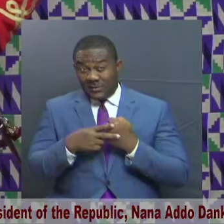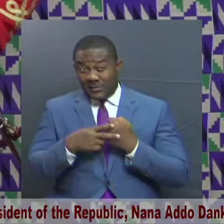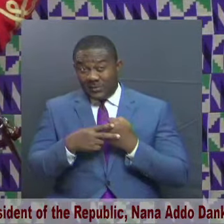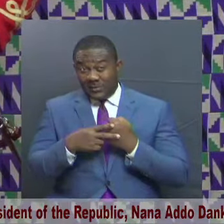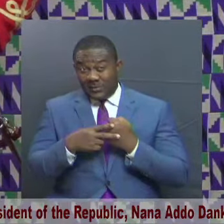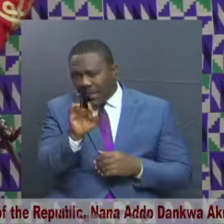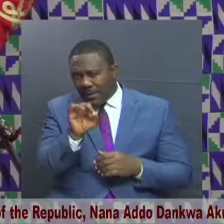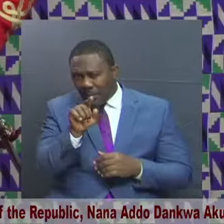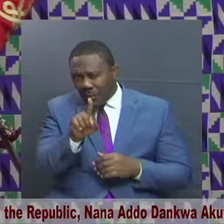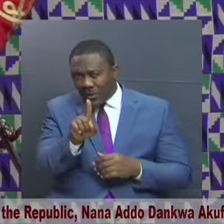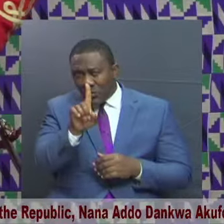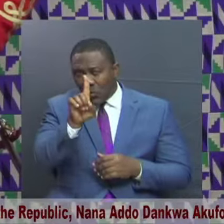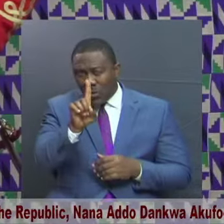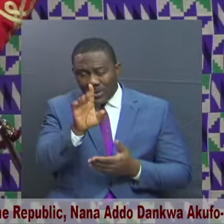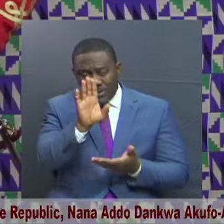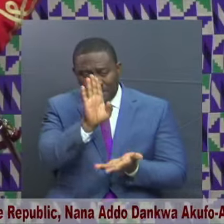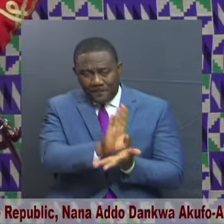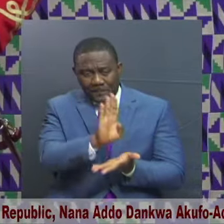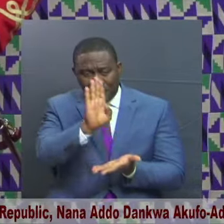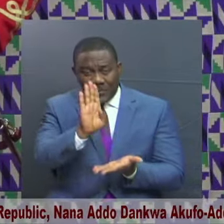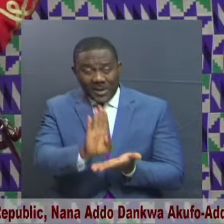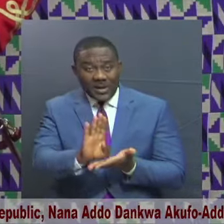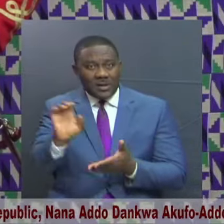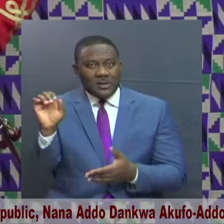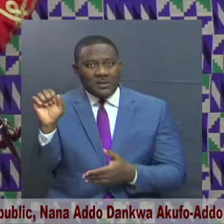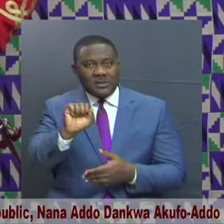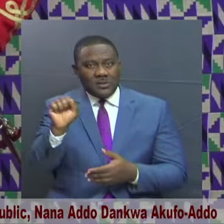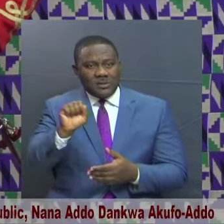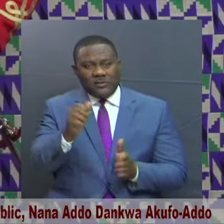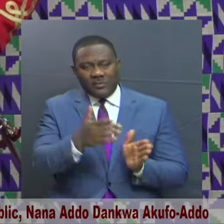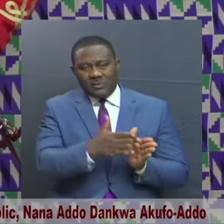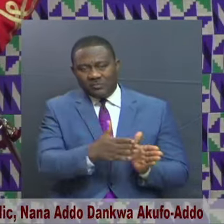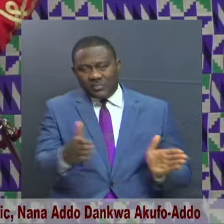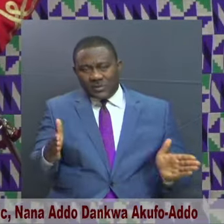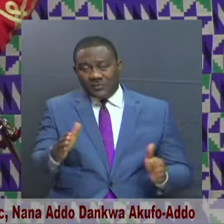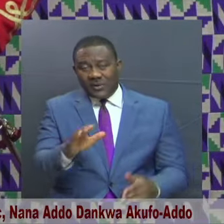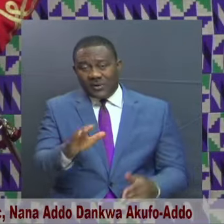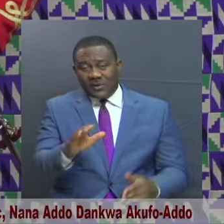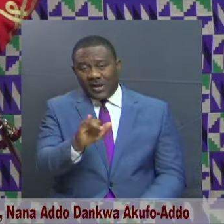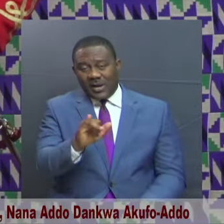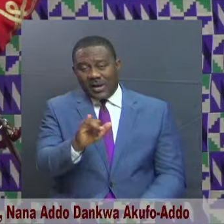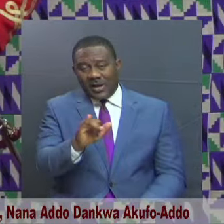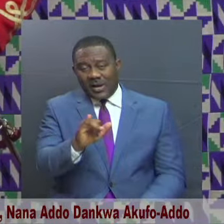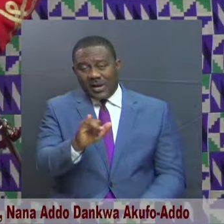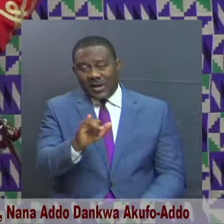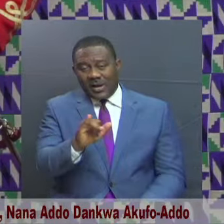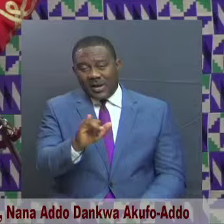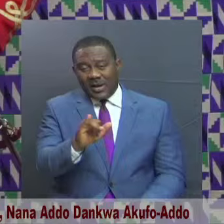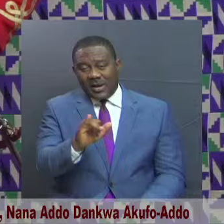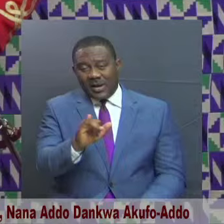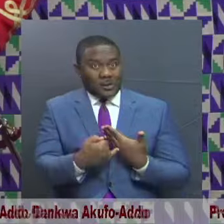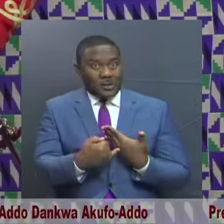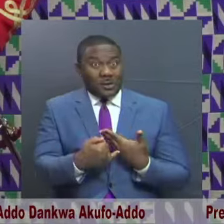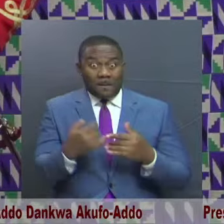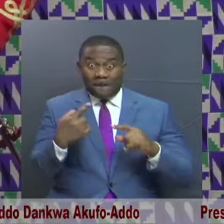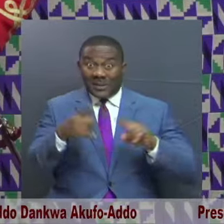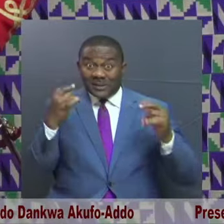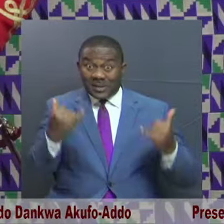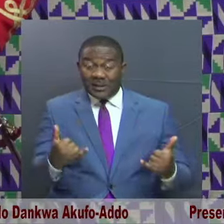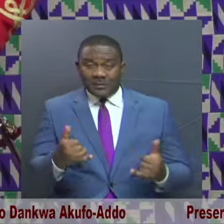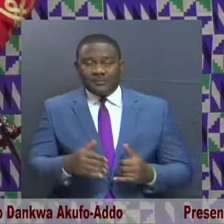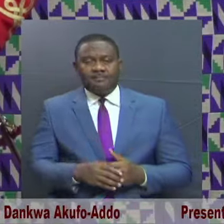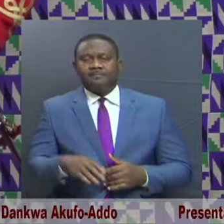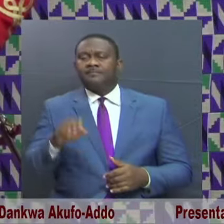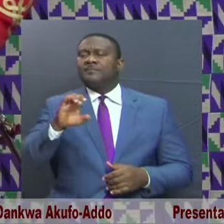9.1 billion over the lifespan of the IP projects in the meantime